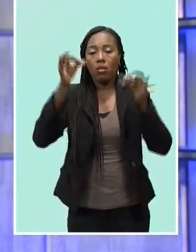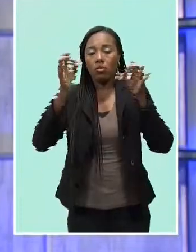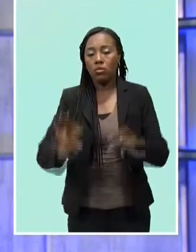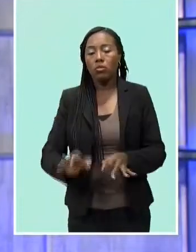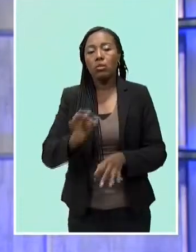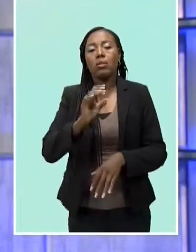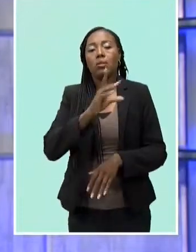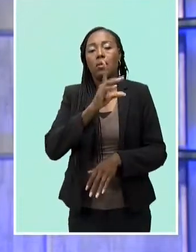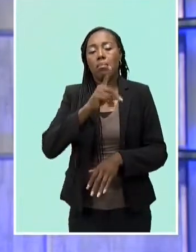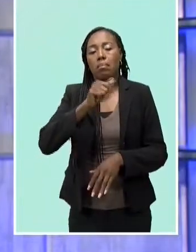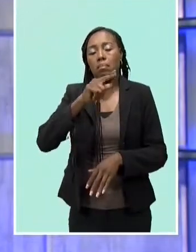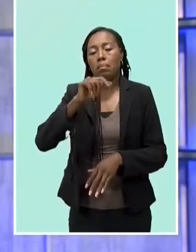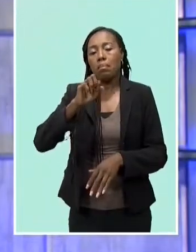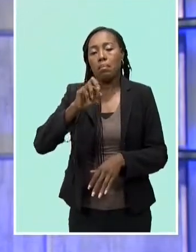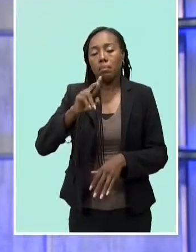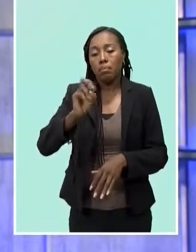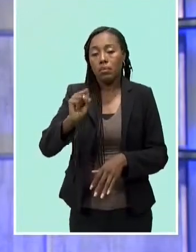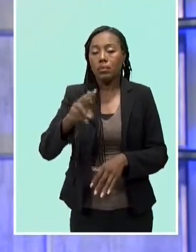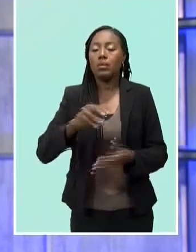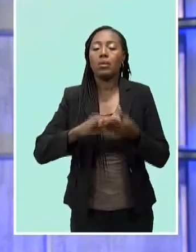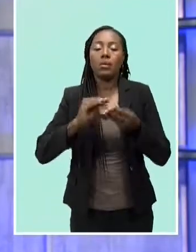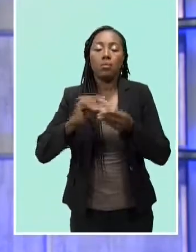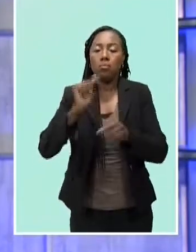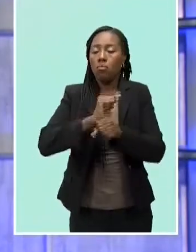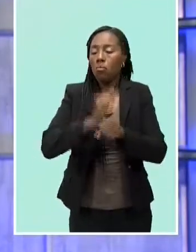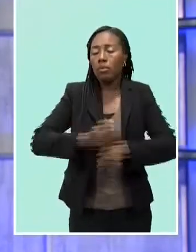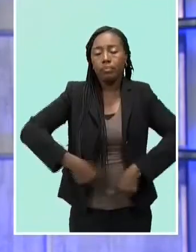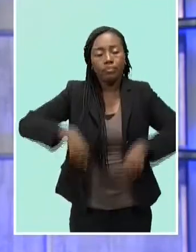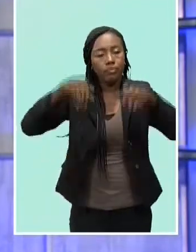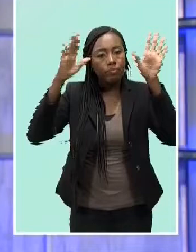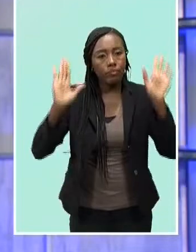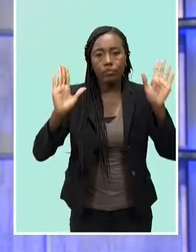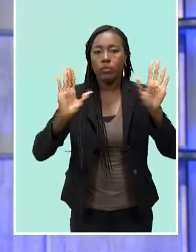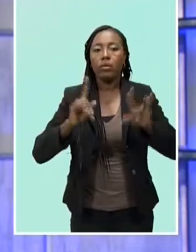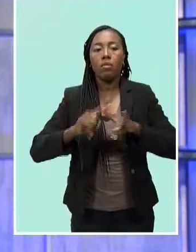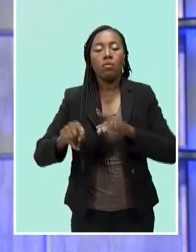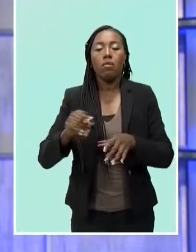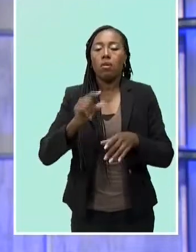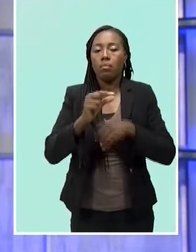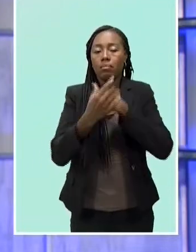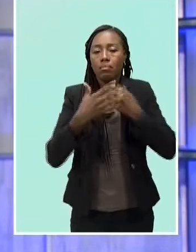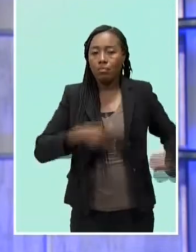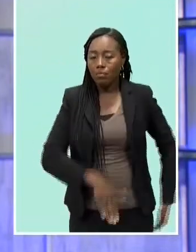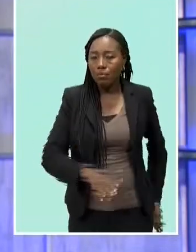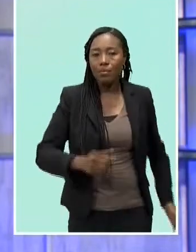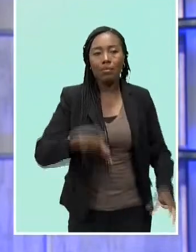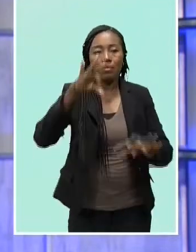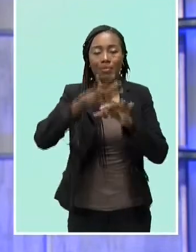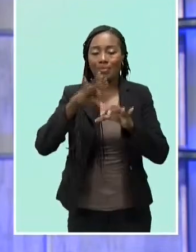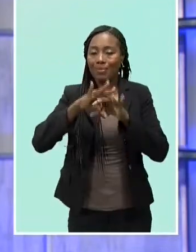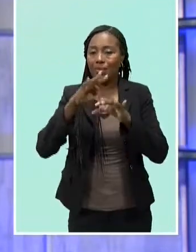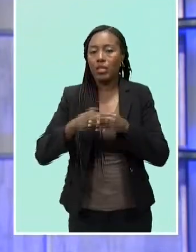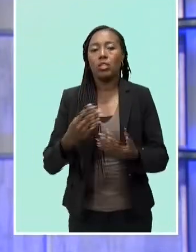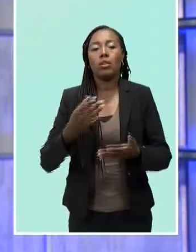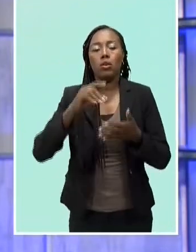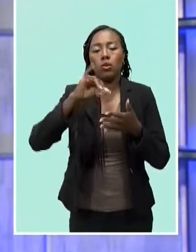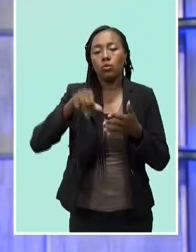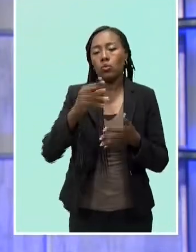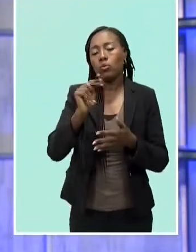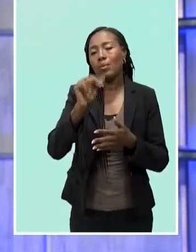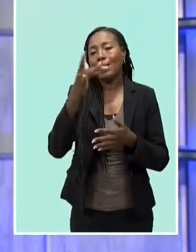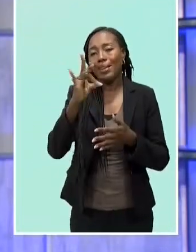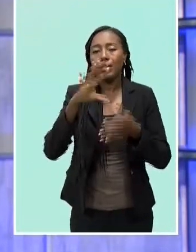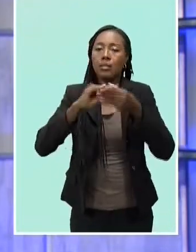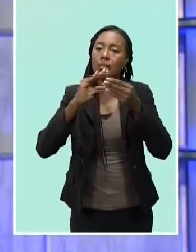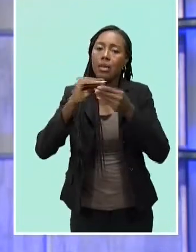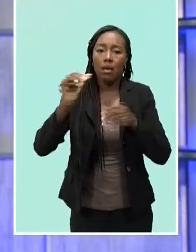from the post of chairman of the Guyana Elections Commission. And this followed the Caribbean Court of Justice ruling on June 18th that his